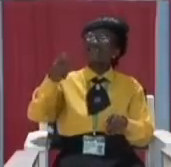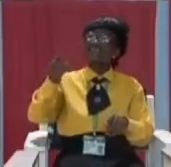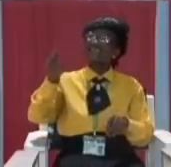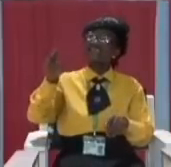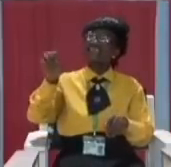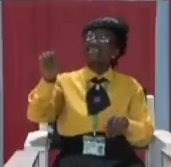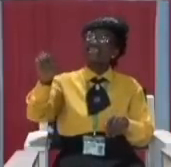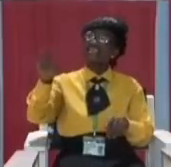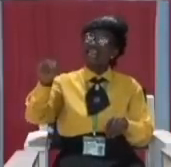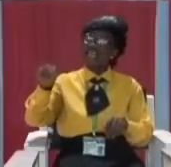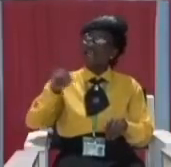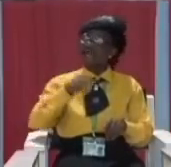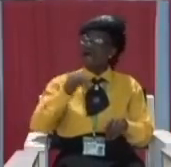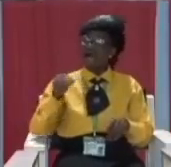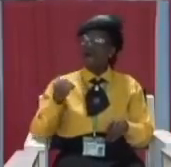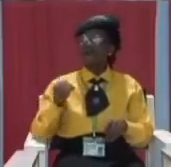etc.